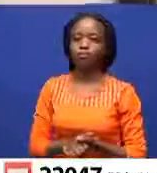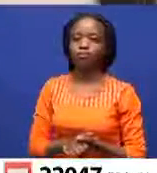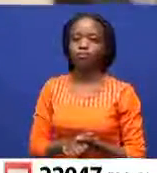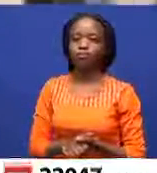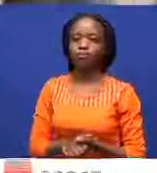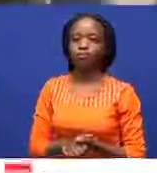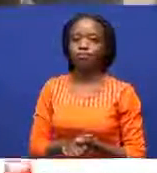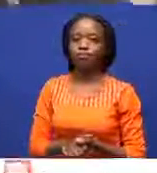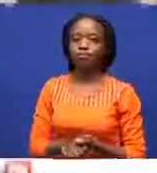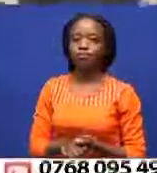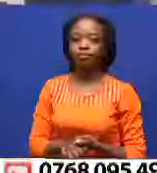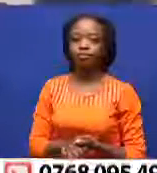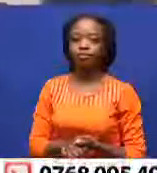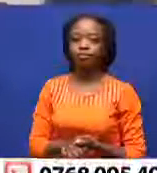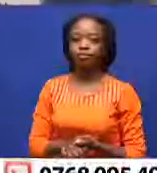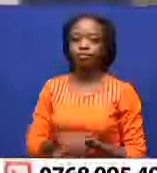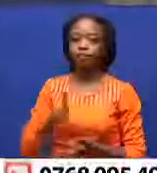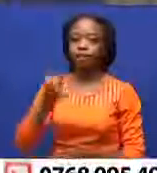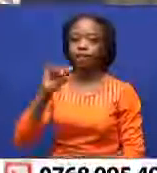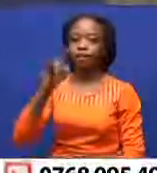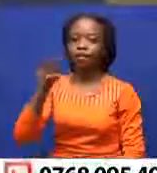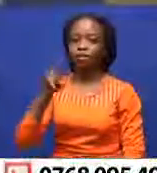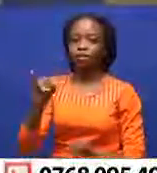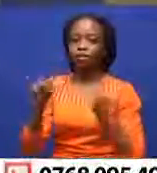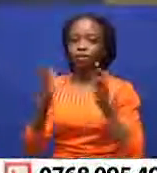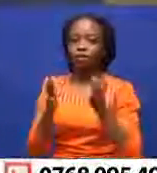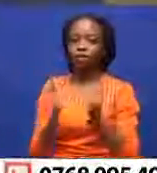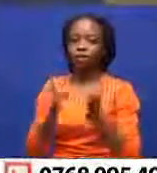Elizabeth Mutuku, TV 47 Nairobi.